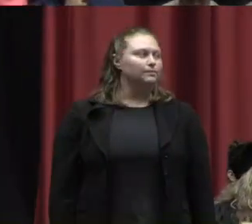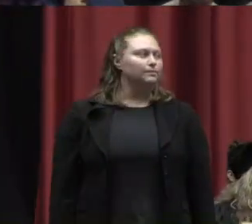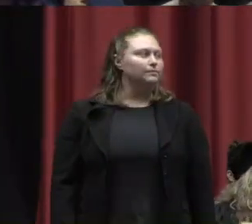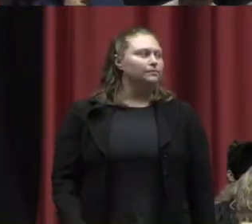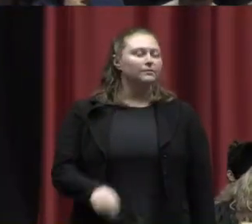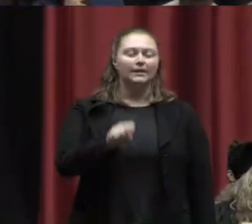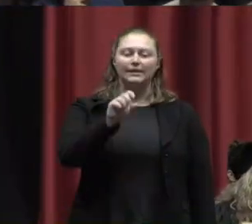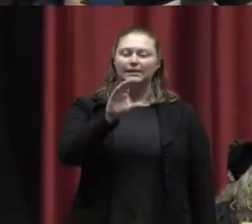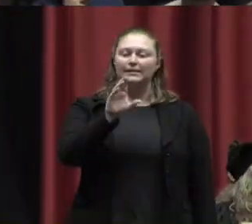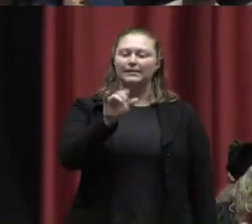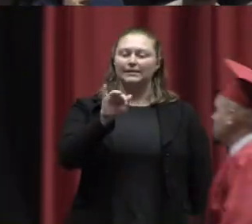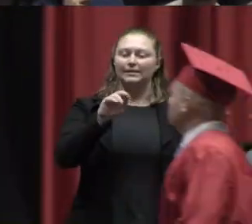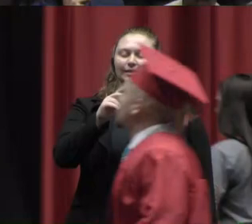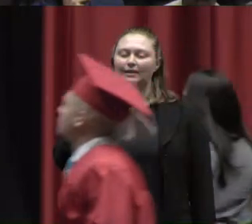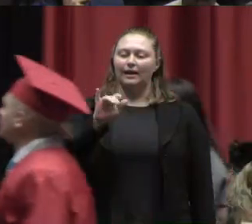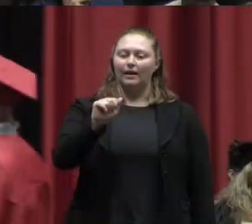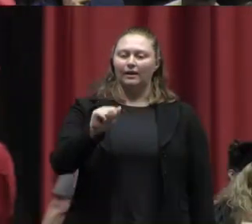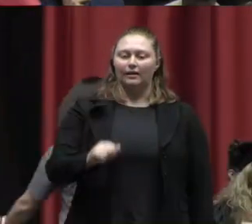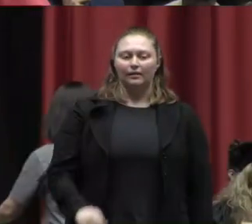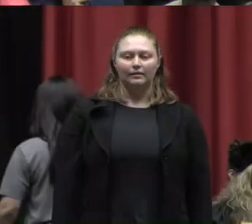Selena Romero.